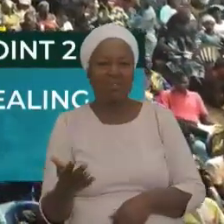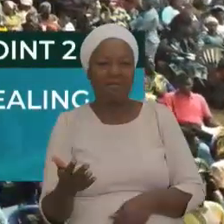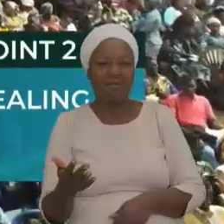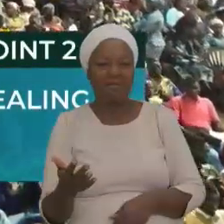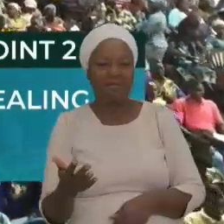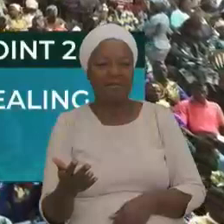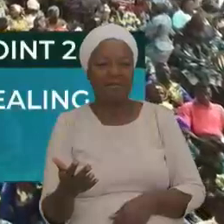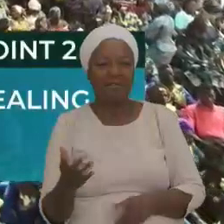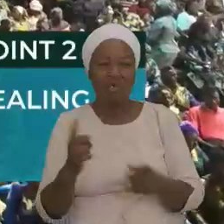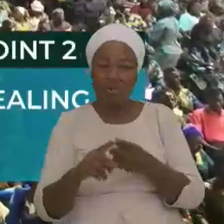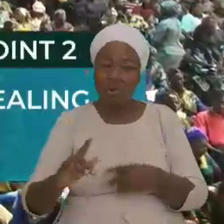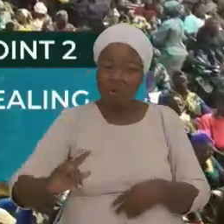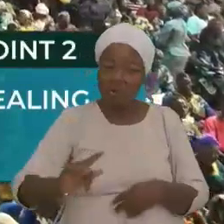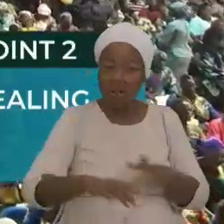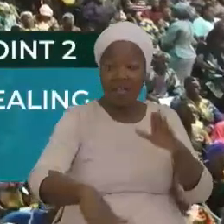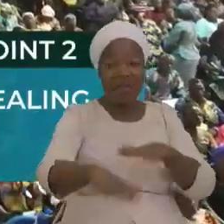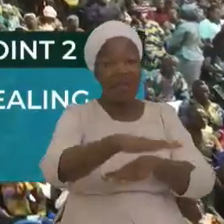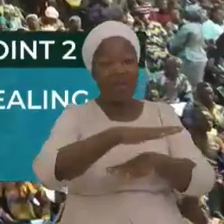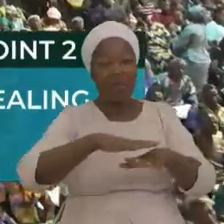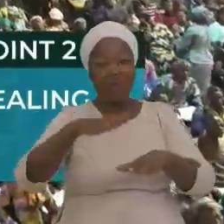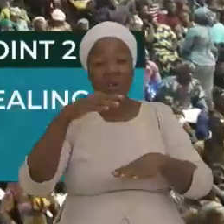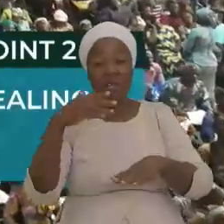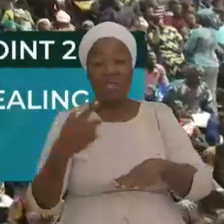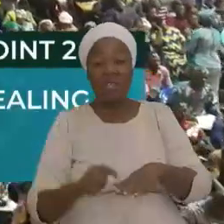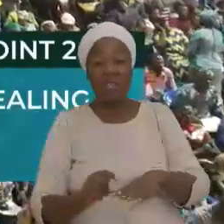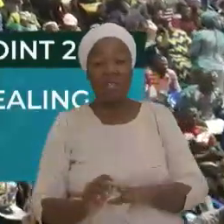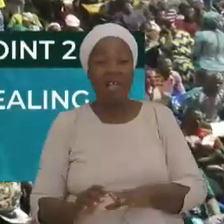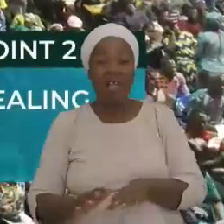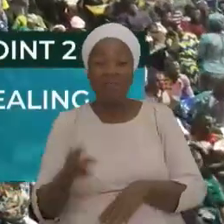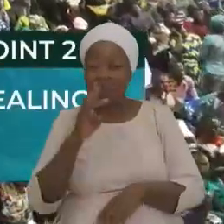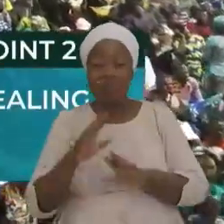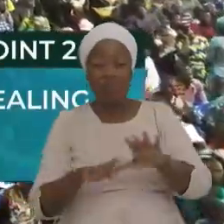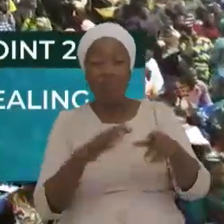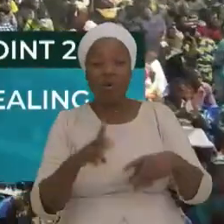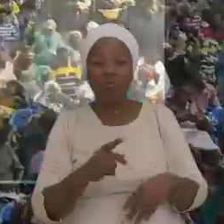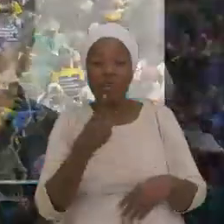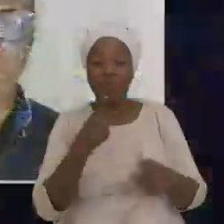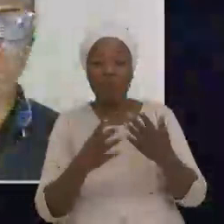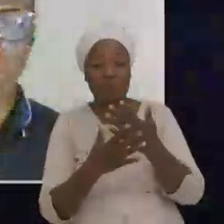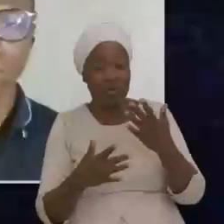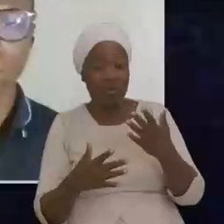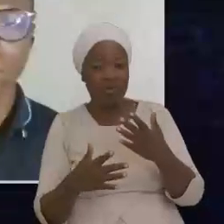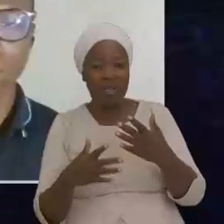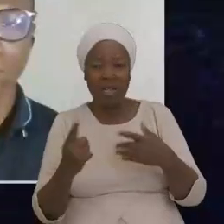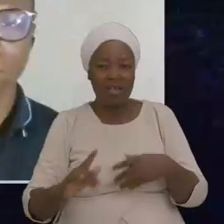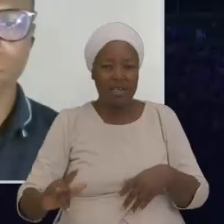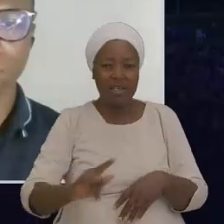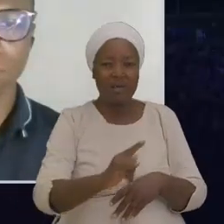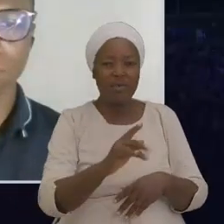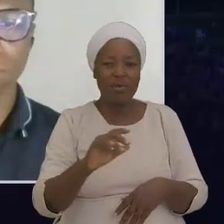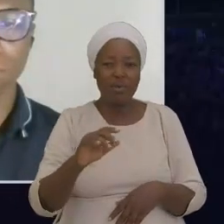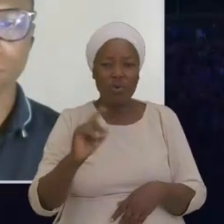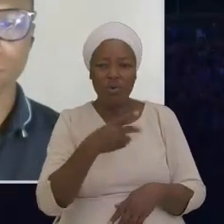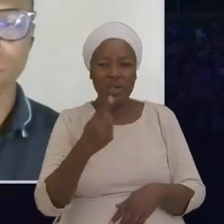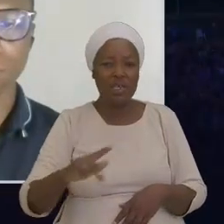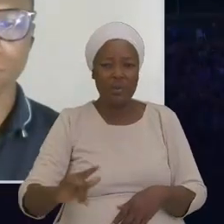To fly over the pool of the issue of blood, the pilot, only the pilot